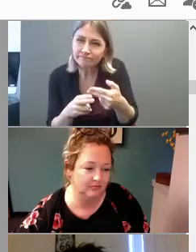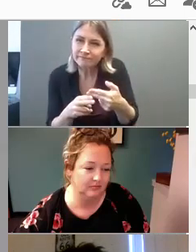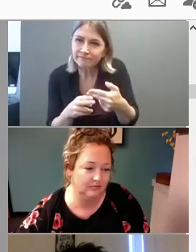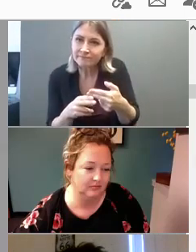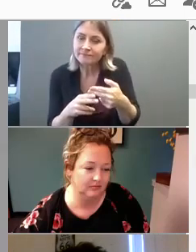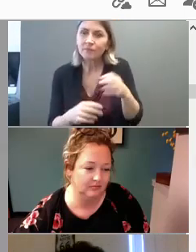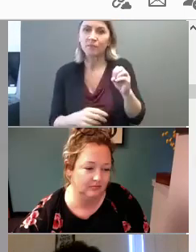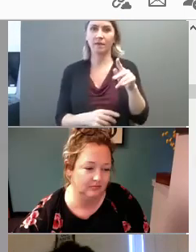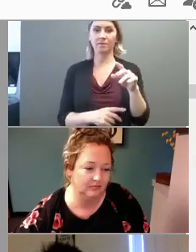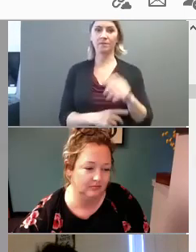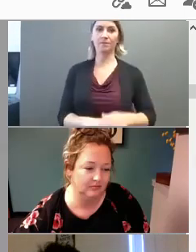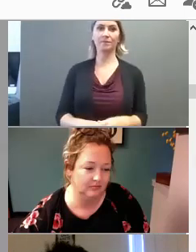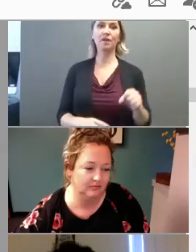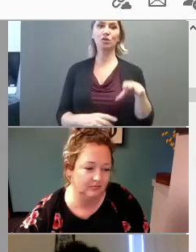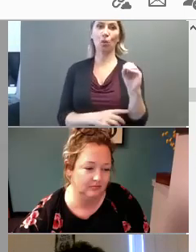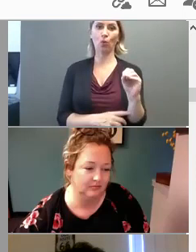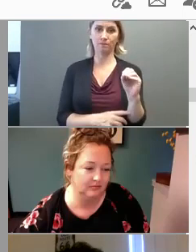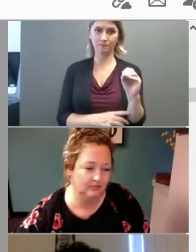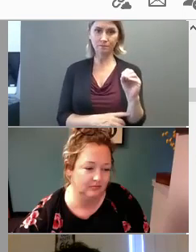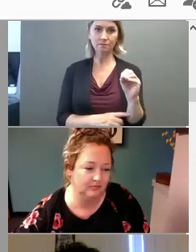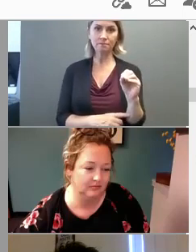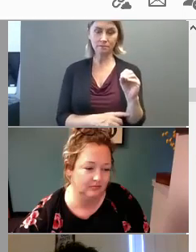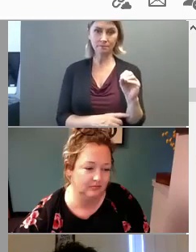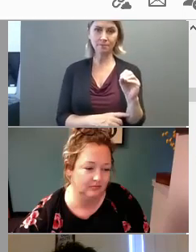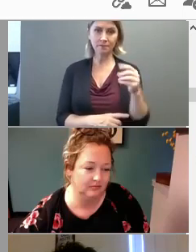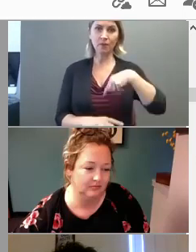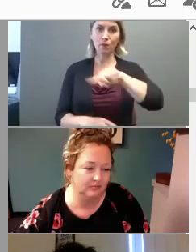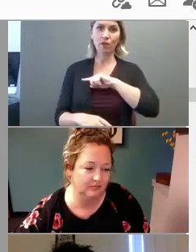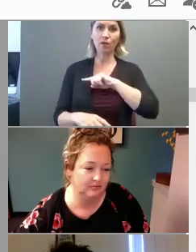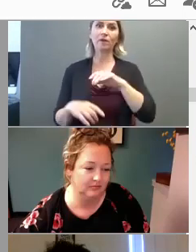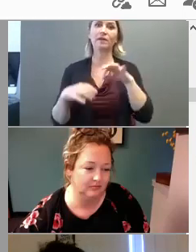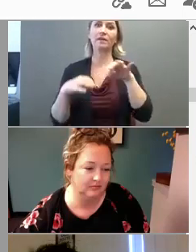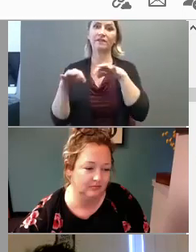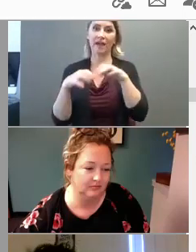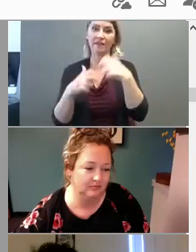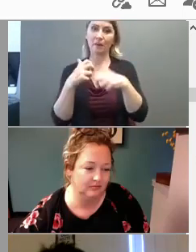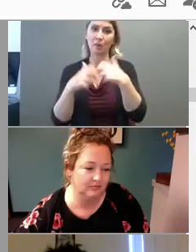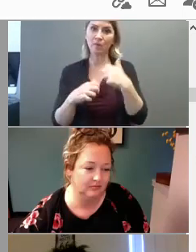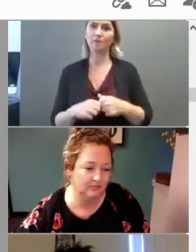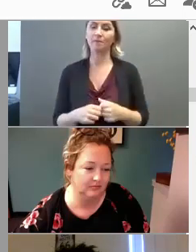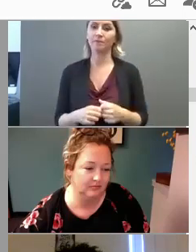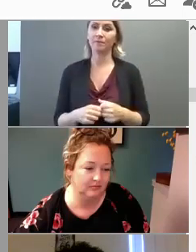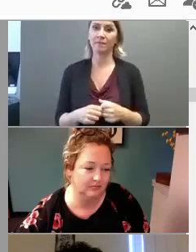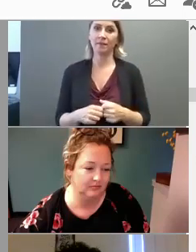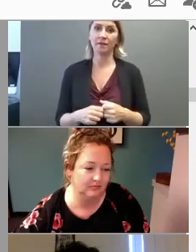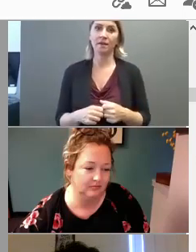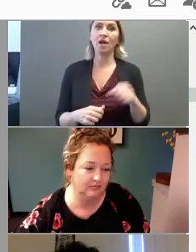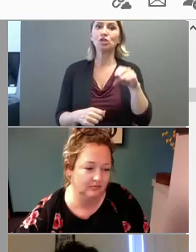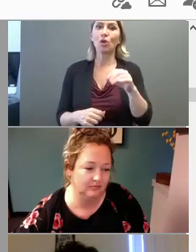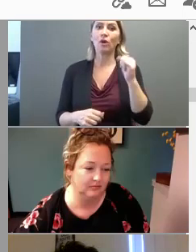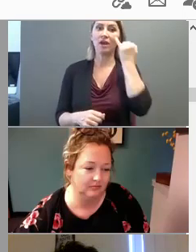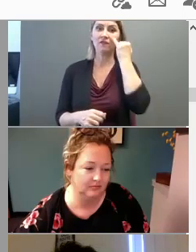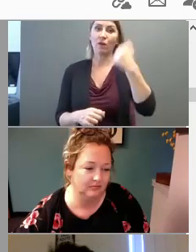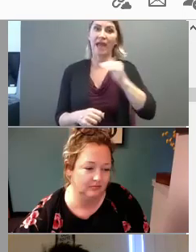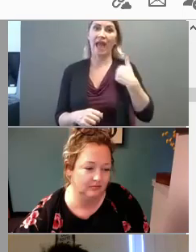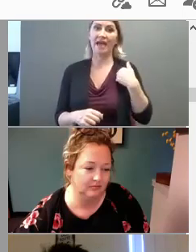Okay, so let's define the MST problem in more technical terms. So we have an